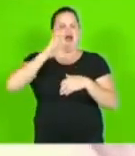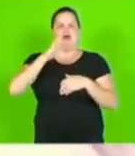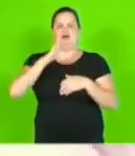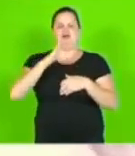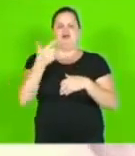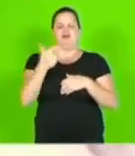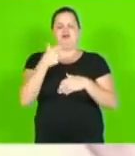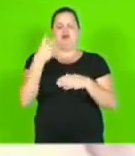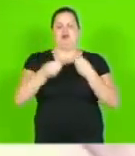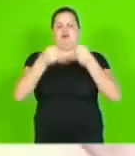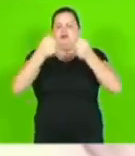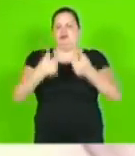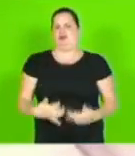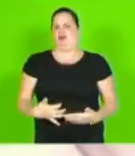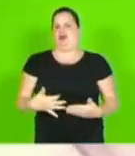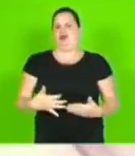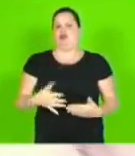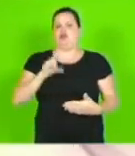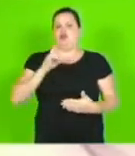we are so